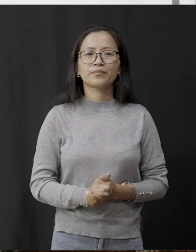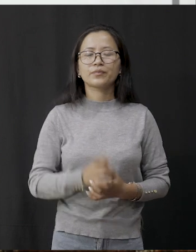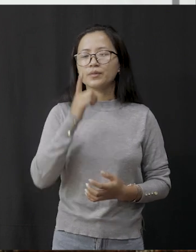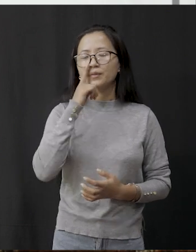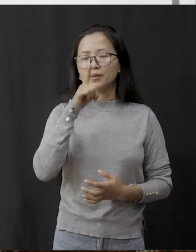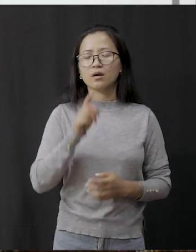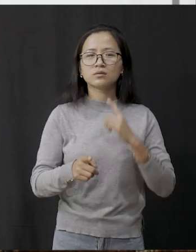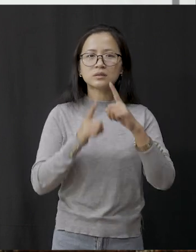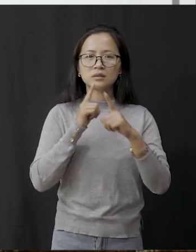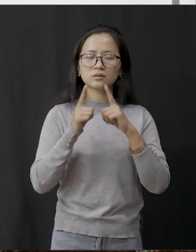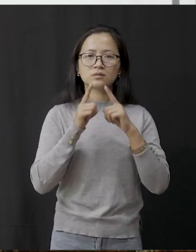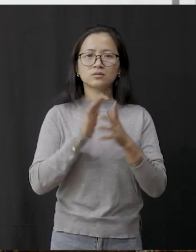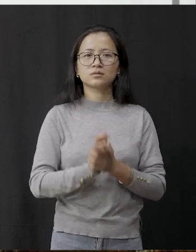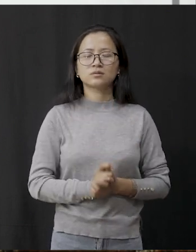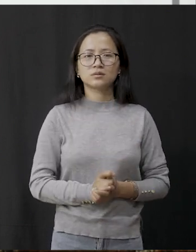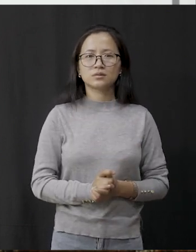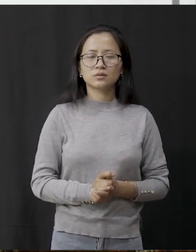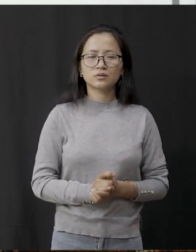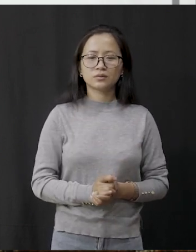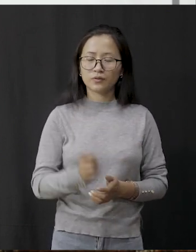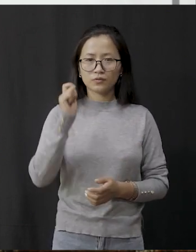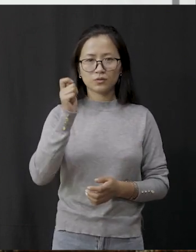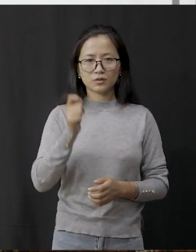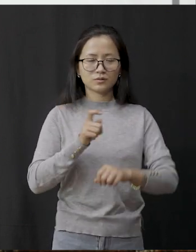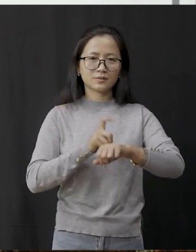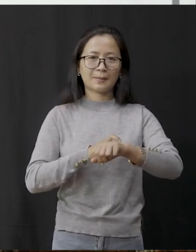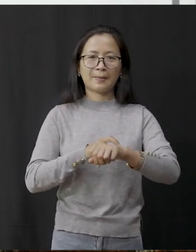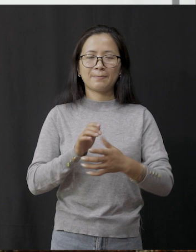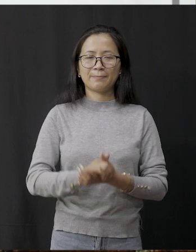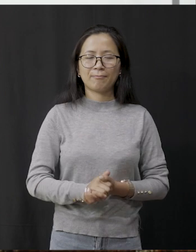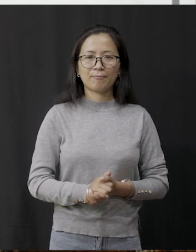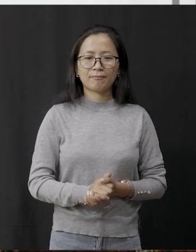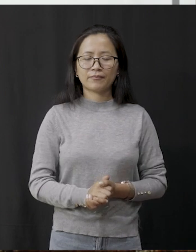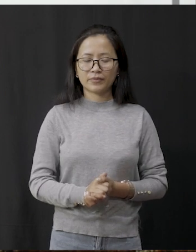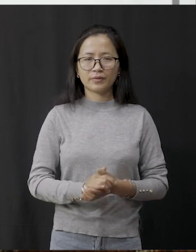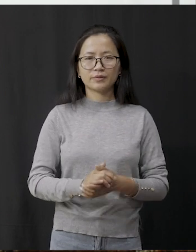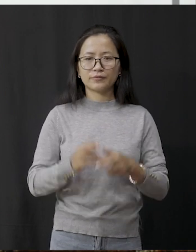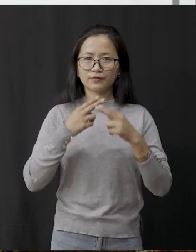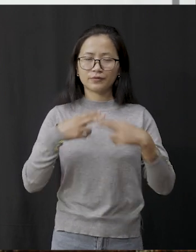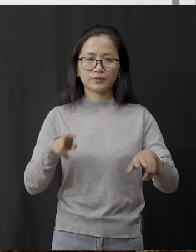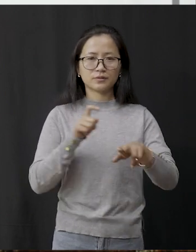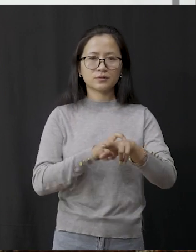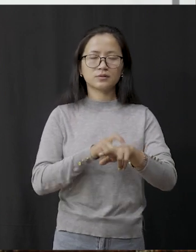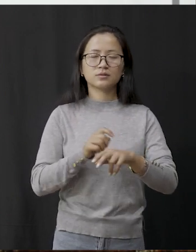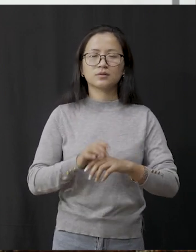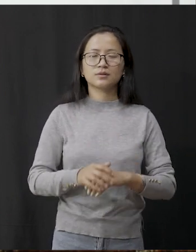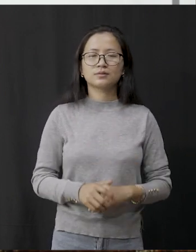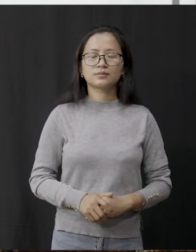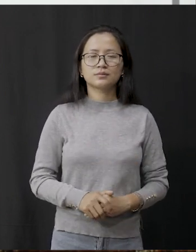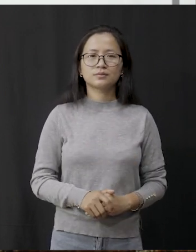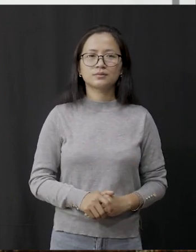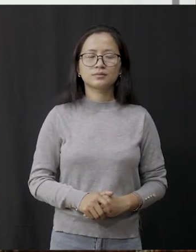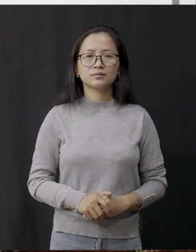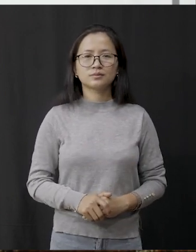mother explained the importance of working time and as well as leisure time to both the sons.